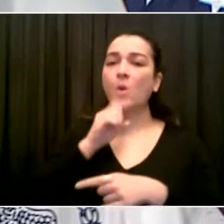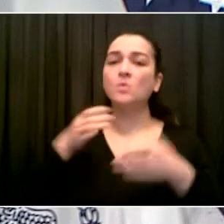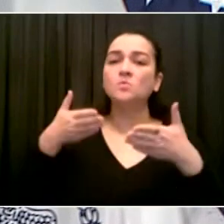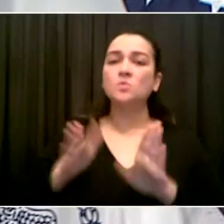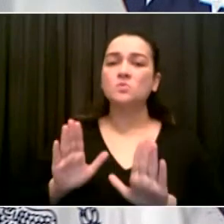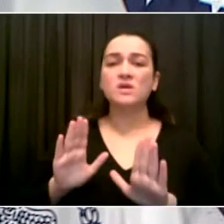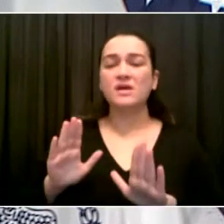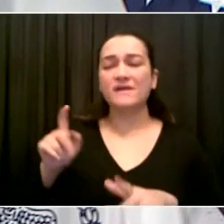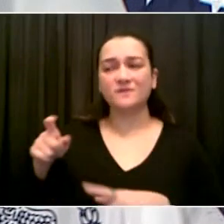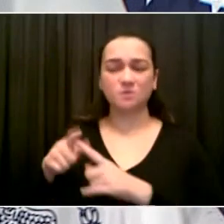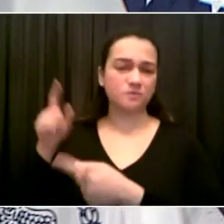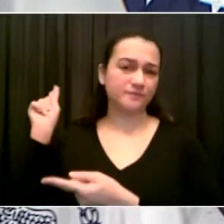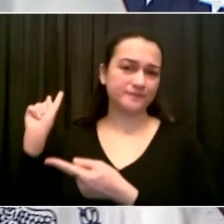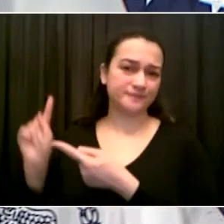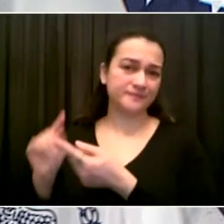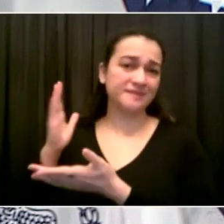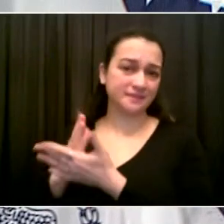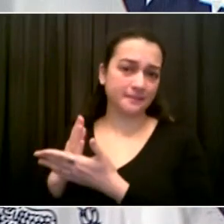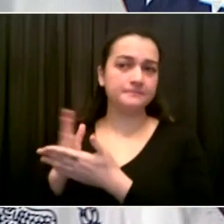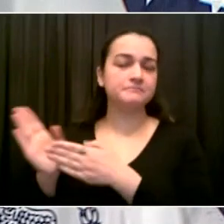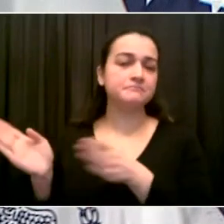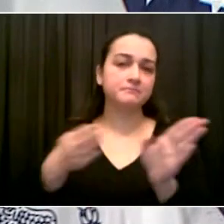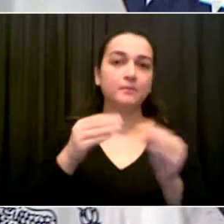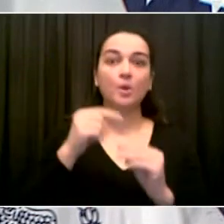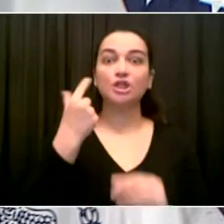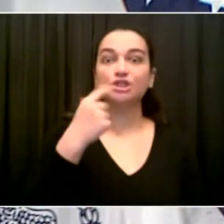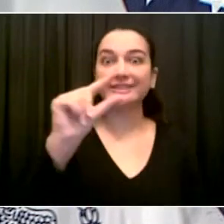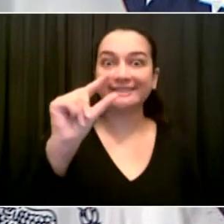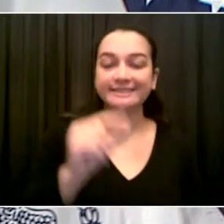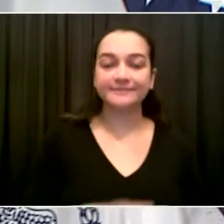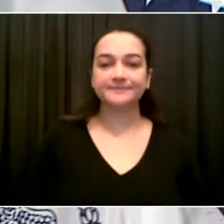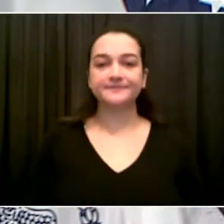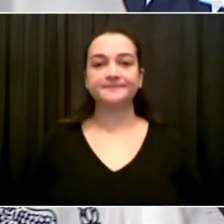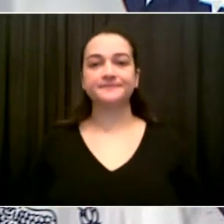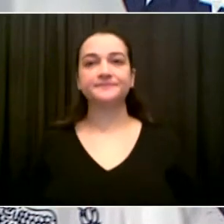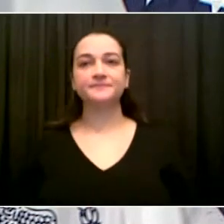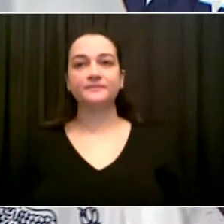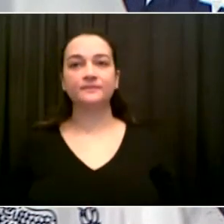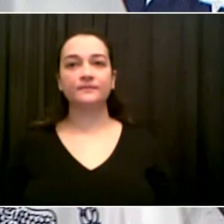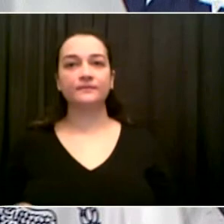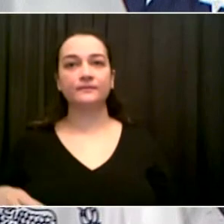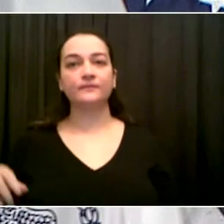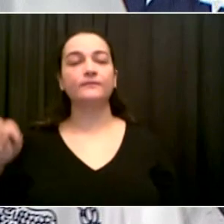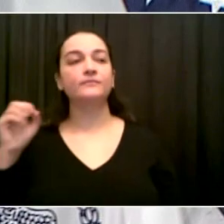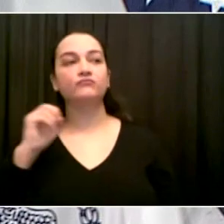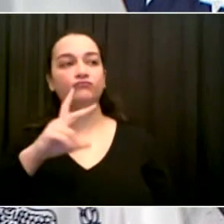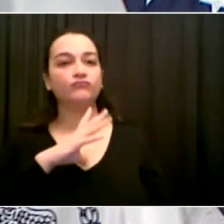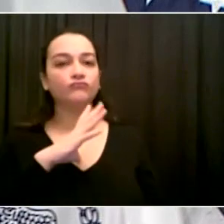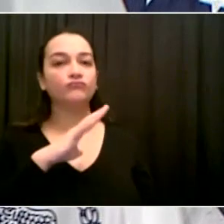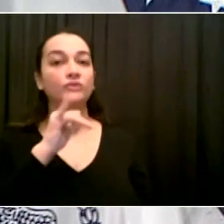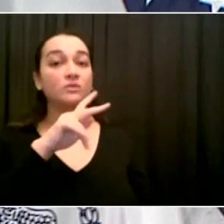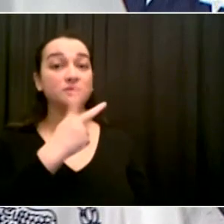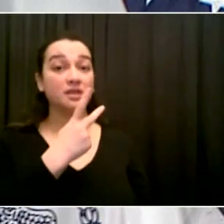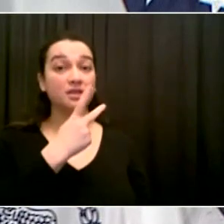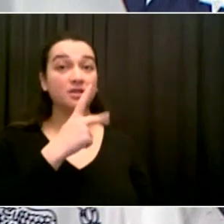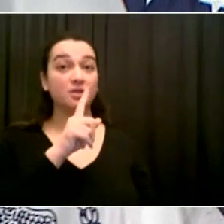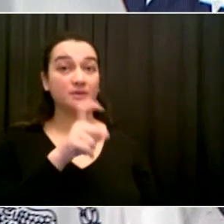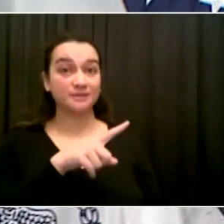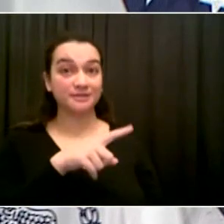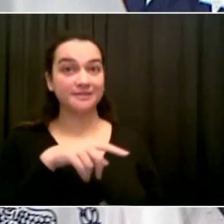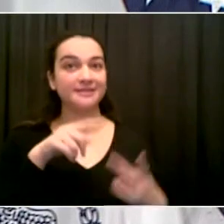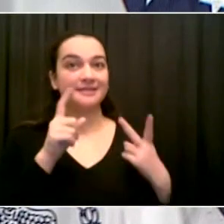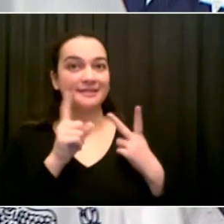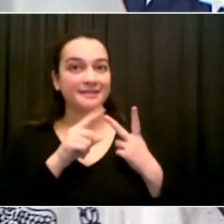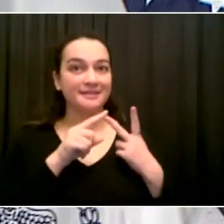ahead, Sydney. Okay, thank you. And turning back to summer, the summer news, which you seem to officially